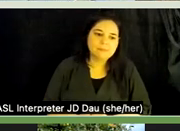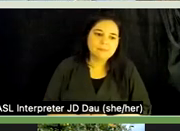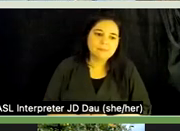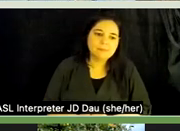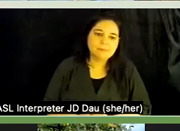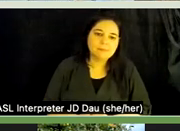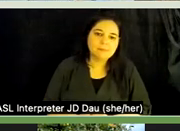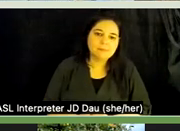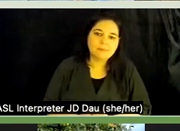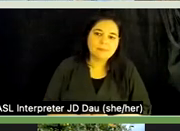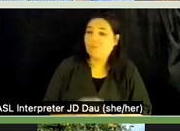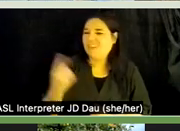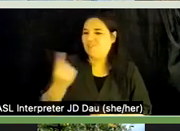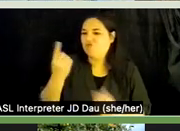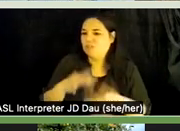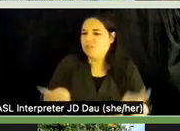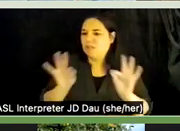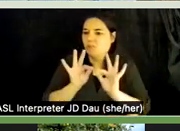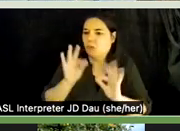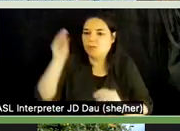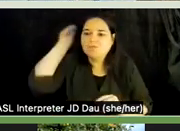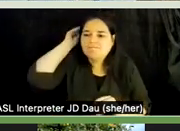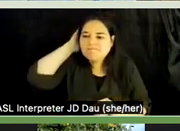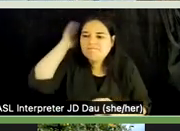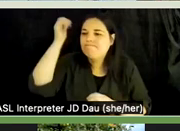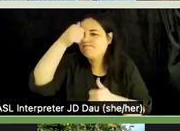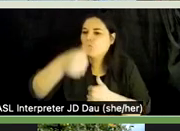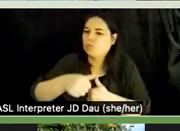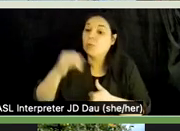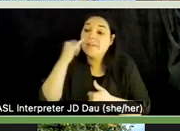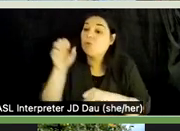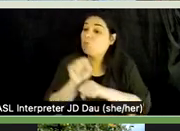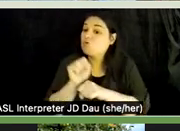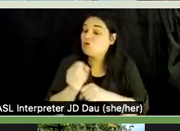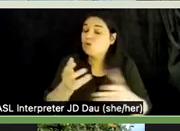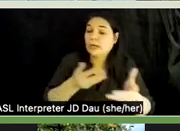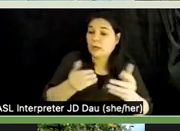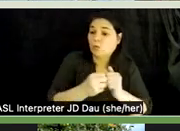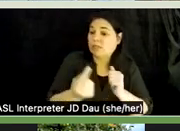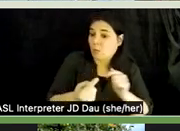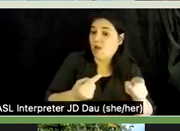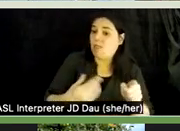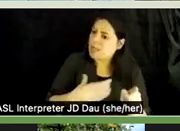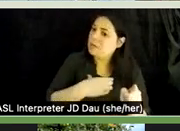that's just important to know in case you're working with someone who's filed a complaint and that